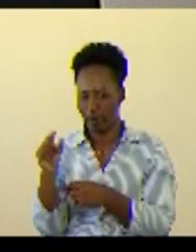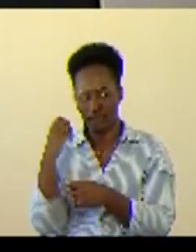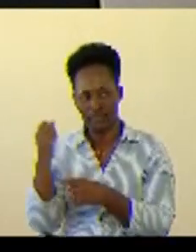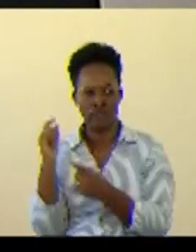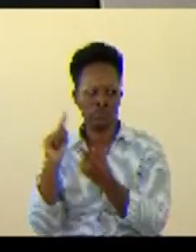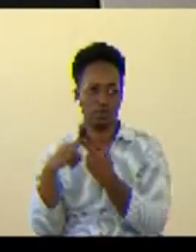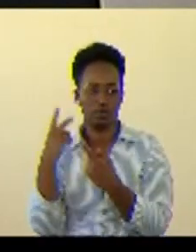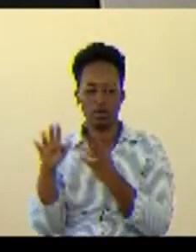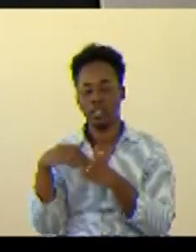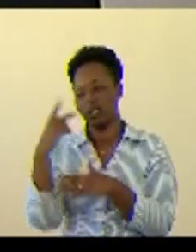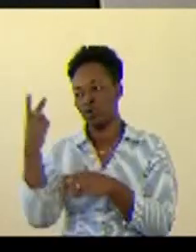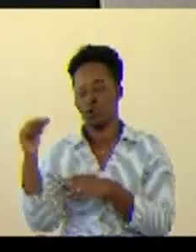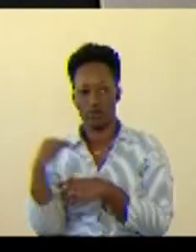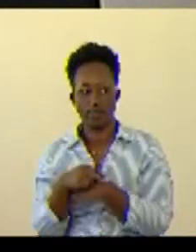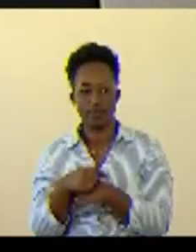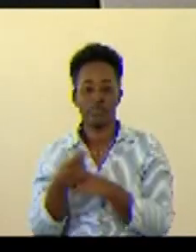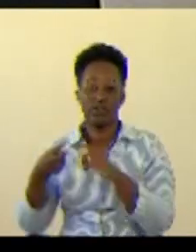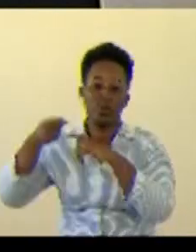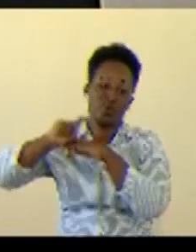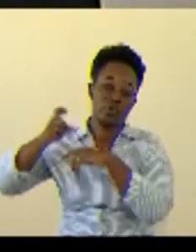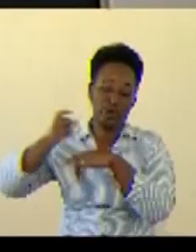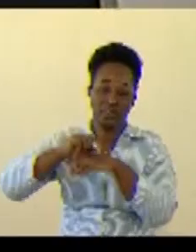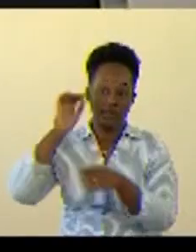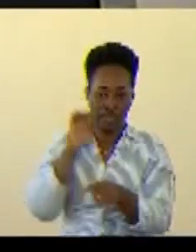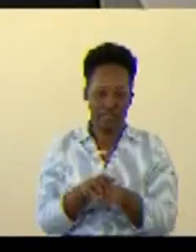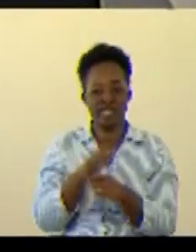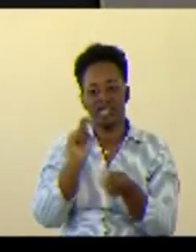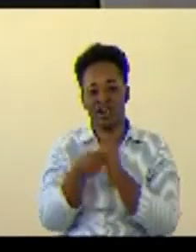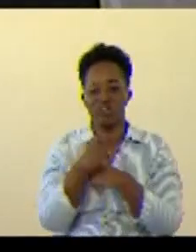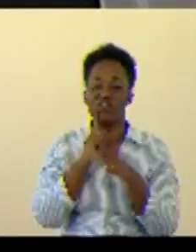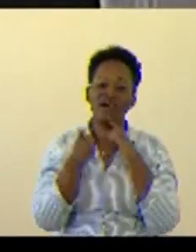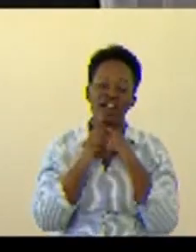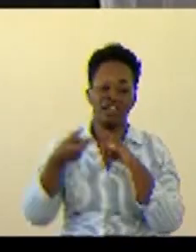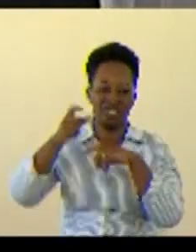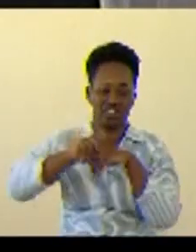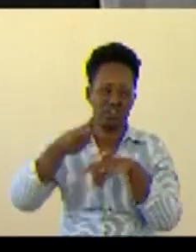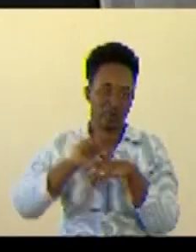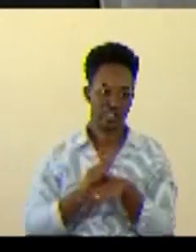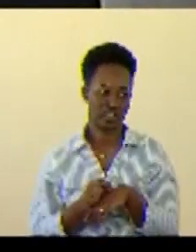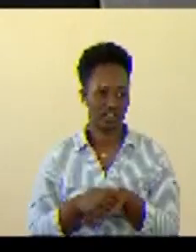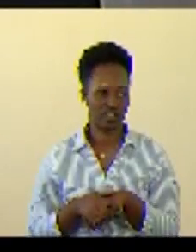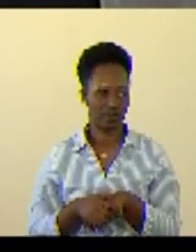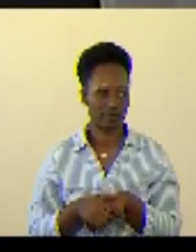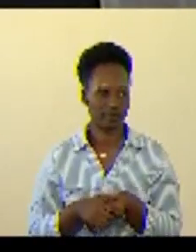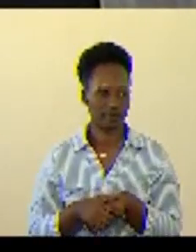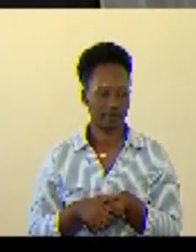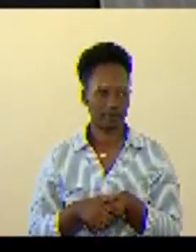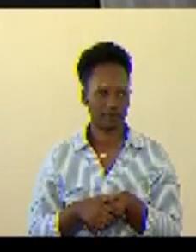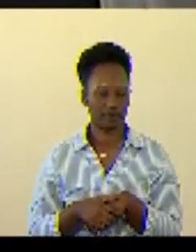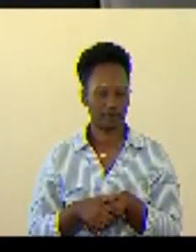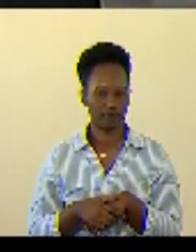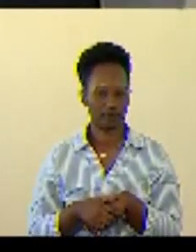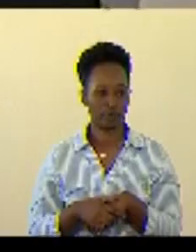As you increase the concentration, the change of the color increases. Quickly, let's go